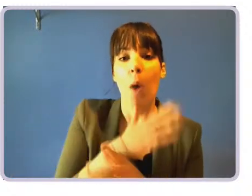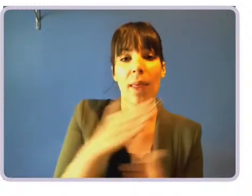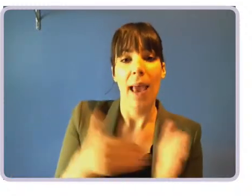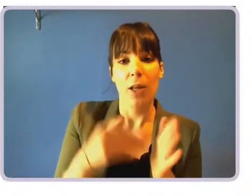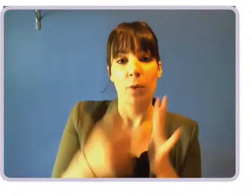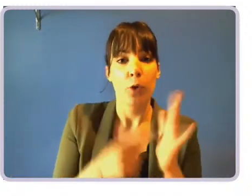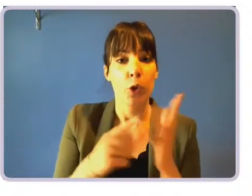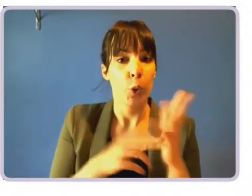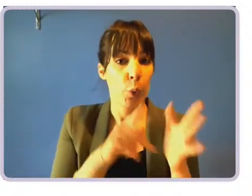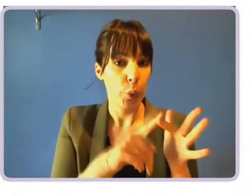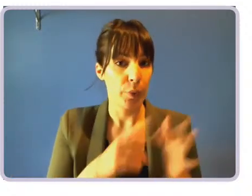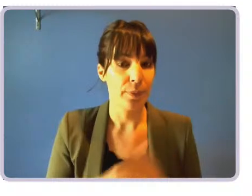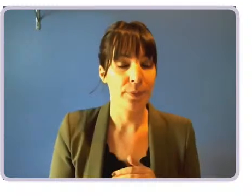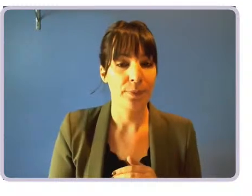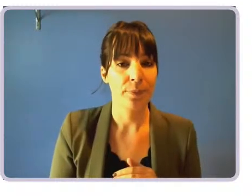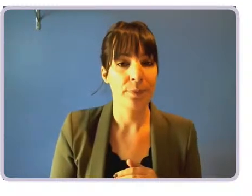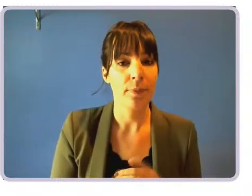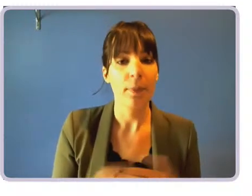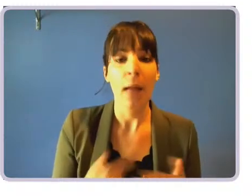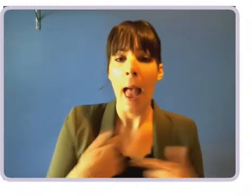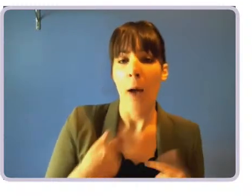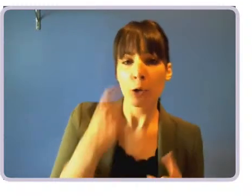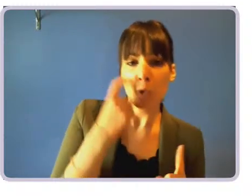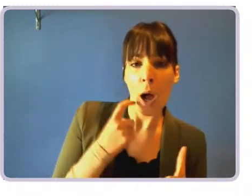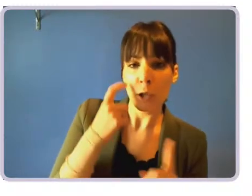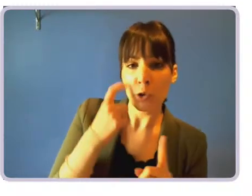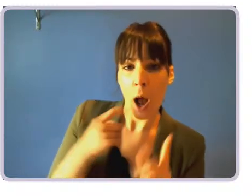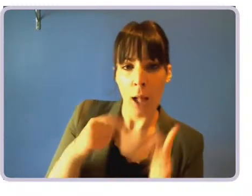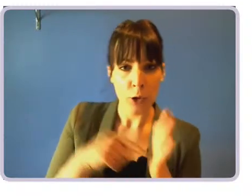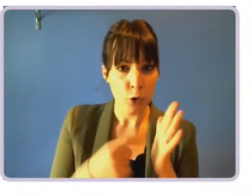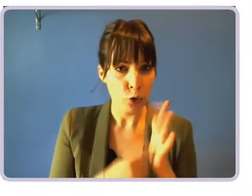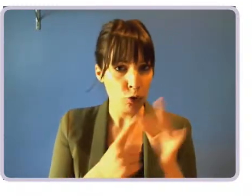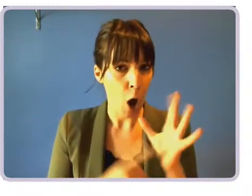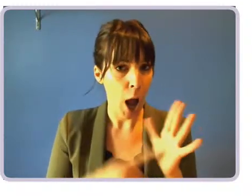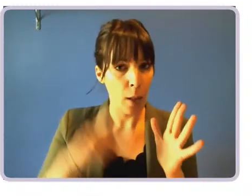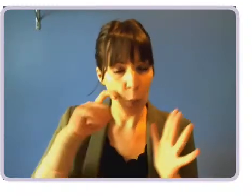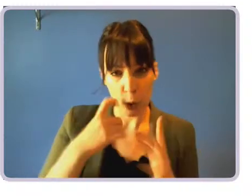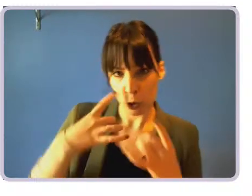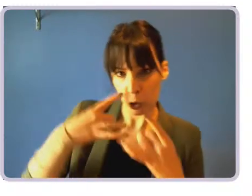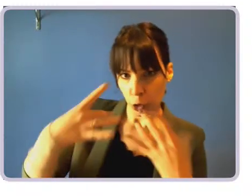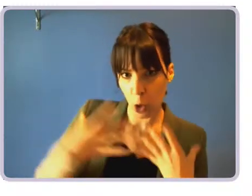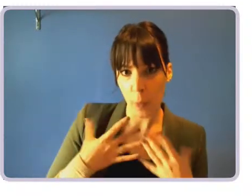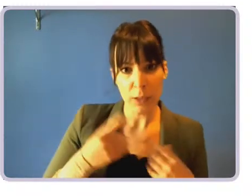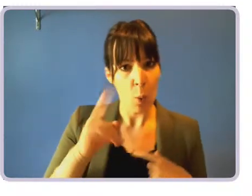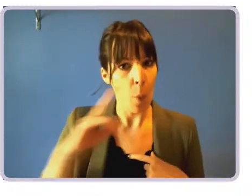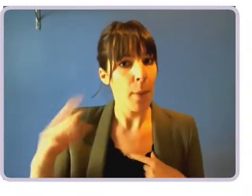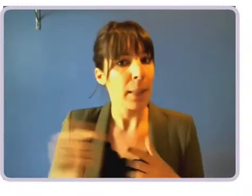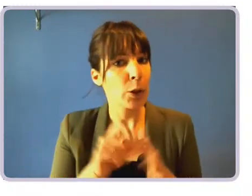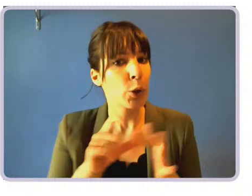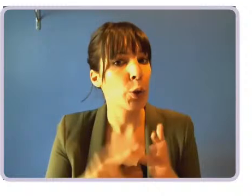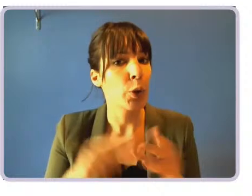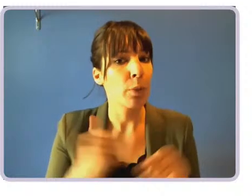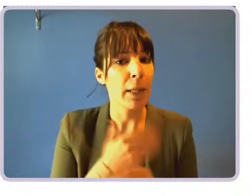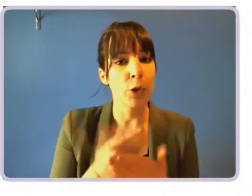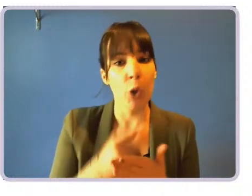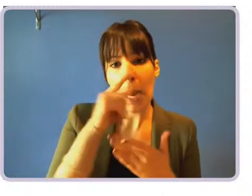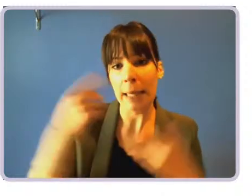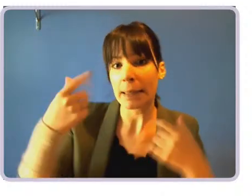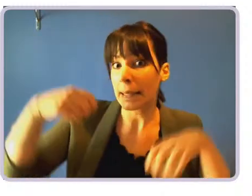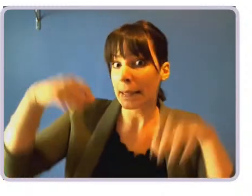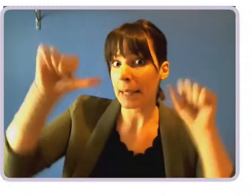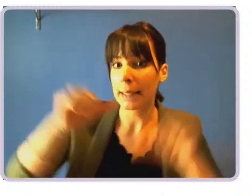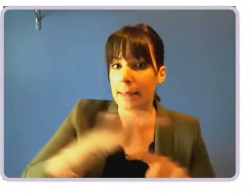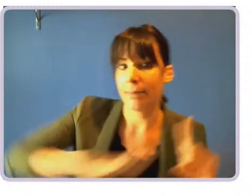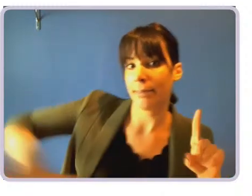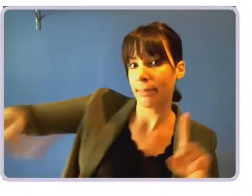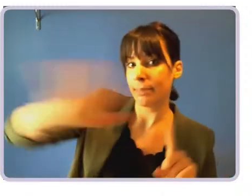The trials will highlight what is needed for this to work on a larger scale. It will be a more complex program to coordinate and deliver than